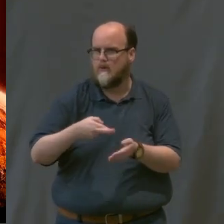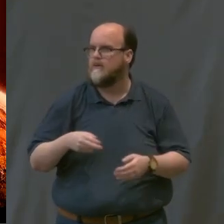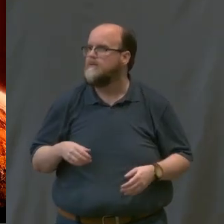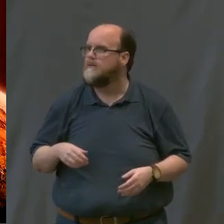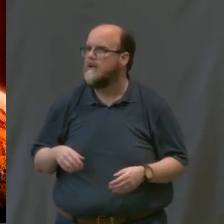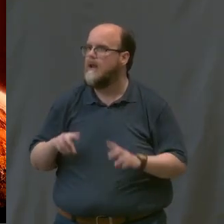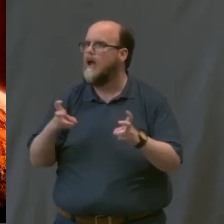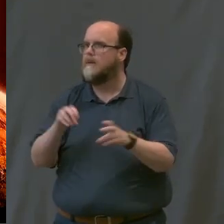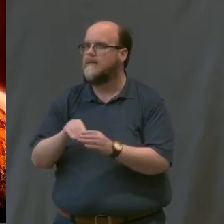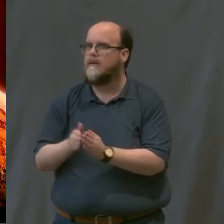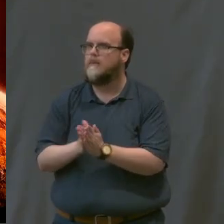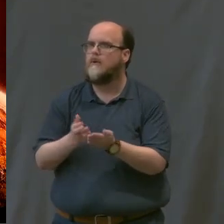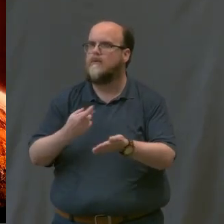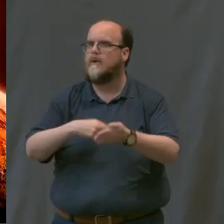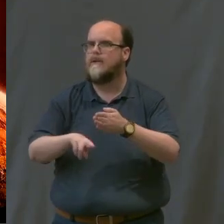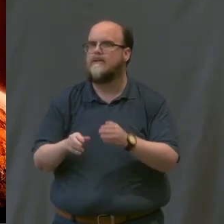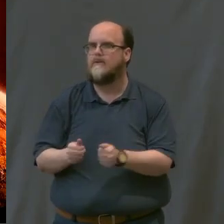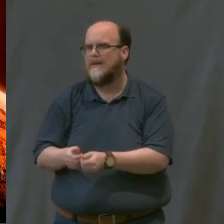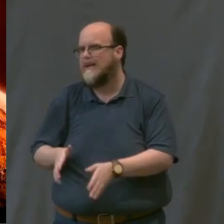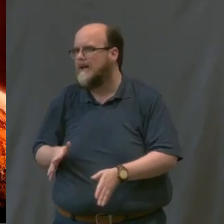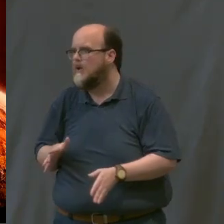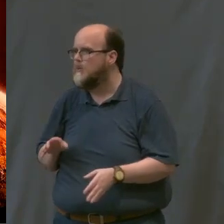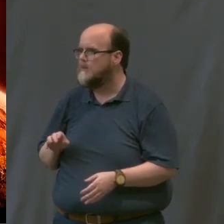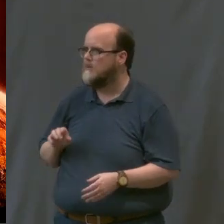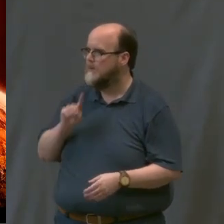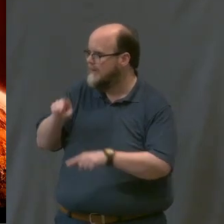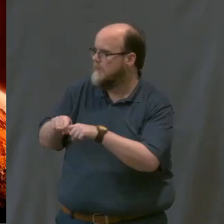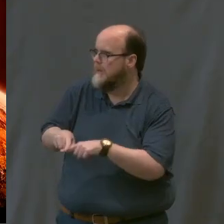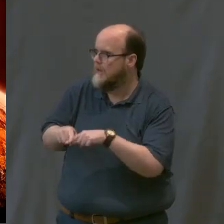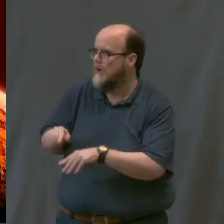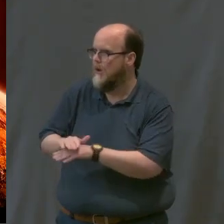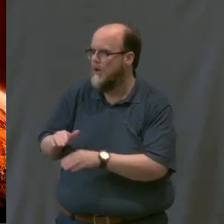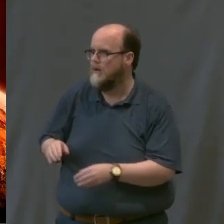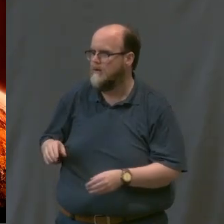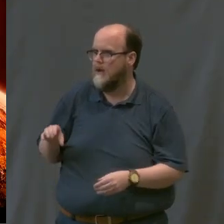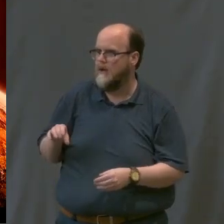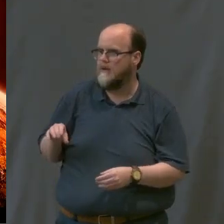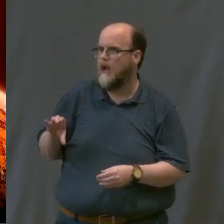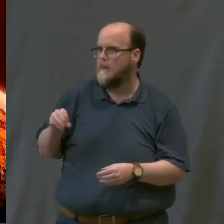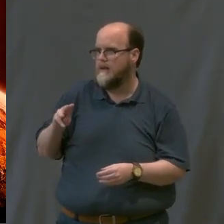topics in the book of Revelation without necessarily depending upon a commentary.